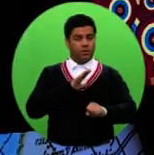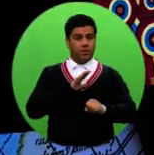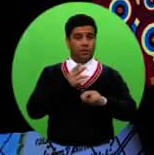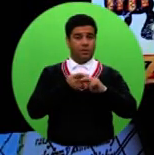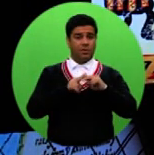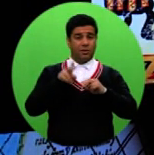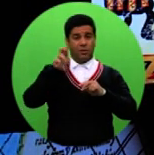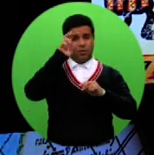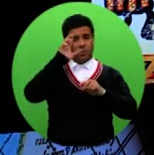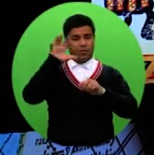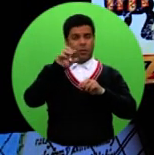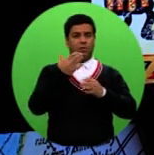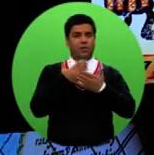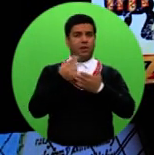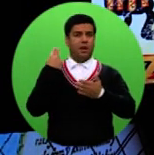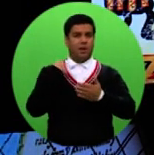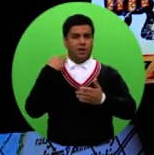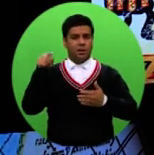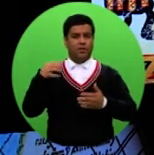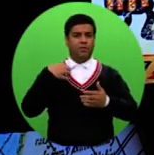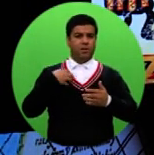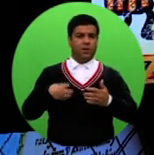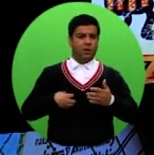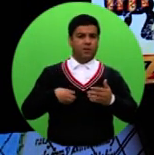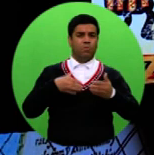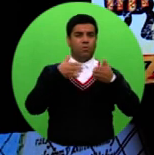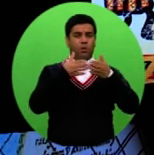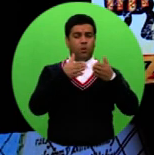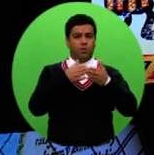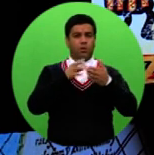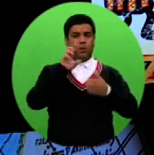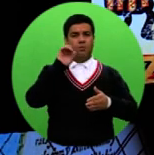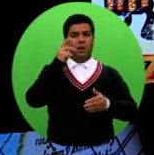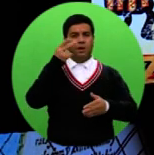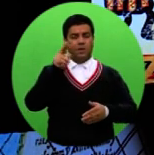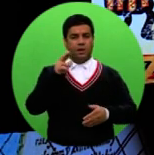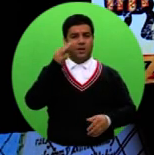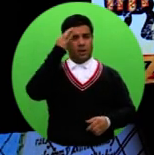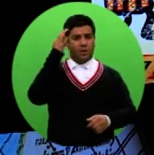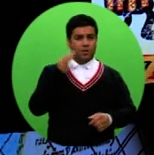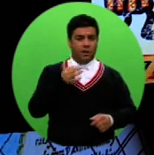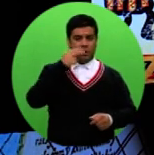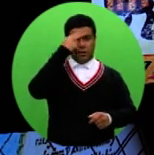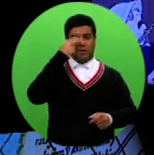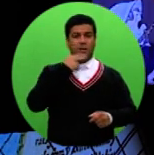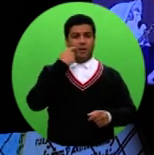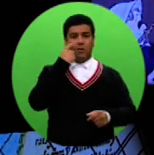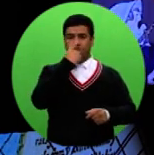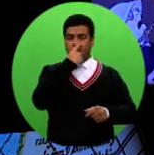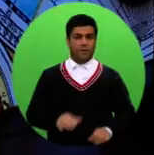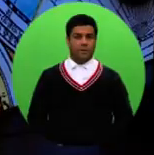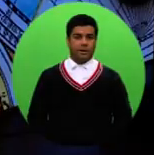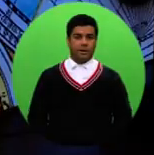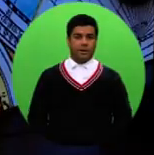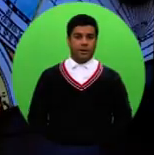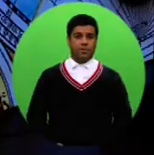Bu davlatlar Buyuk Britaniya, Fransiya, Portugaliya, Belgiya, Germaniya hamda Italiya, Ispaniya davlatlari edi.